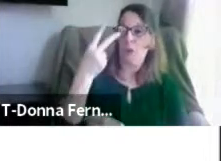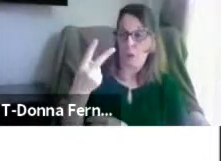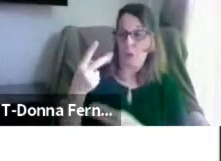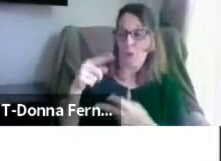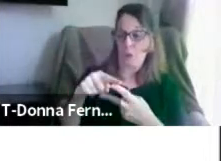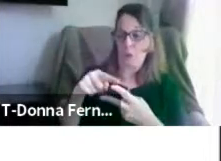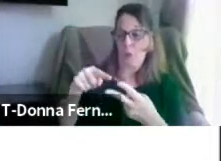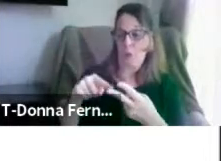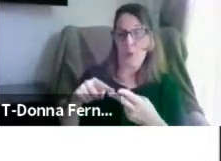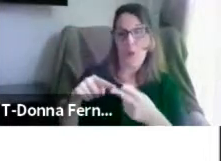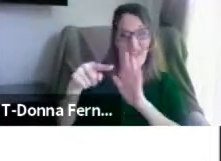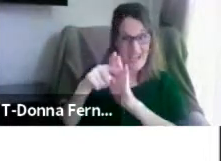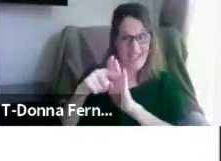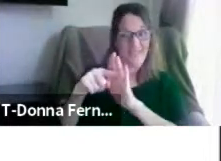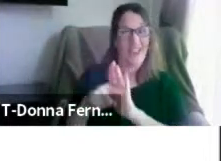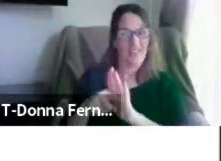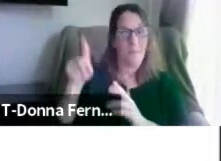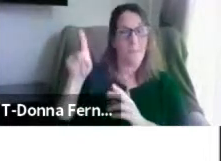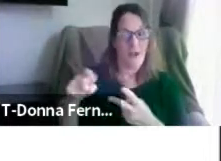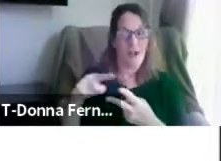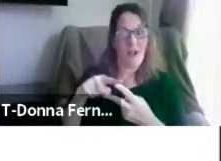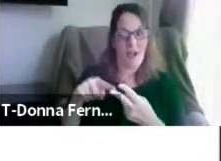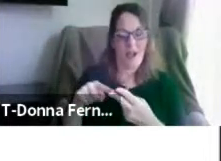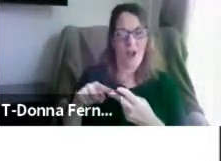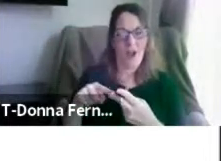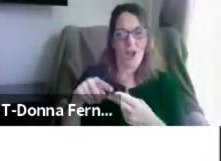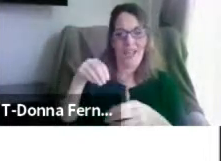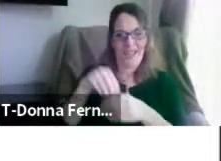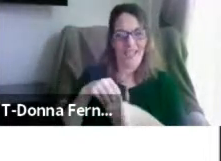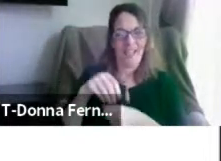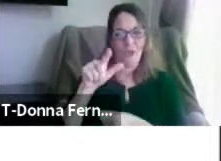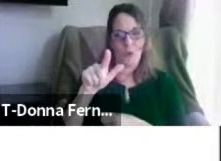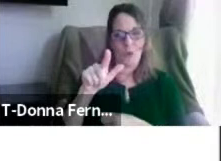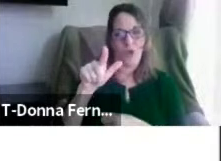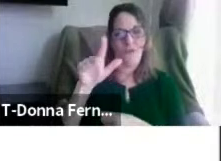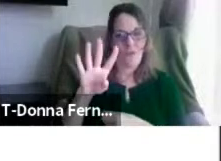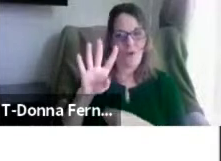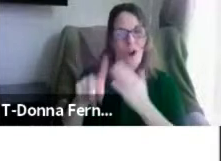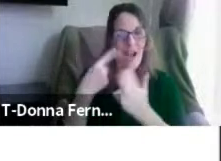test results with at least 24 hours apart.